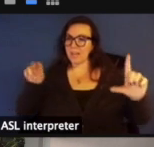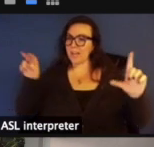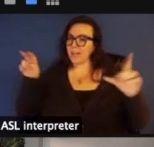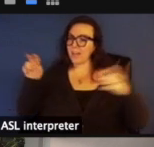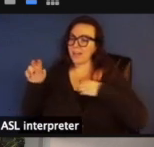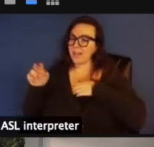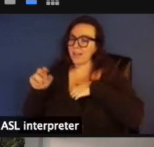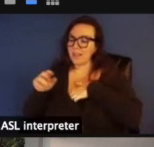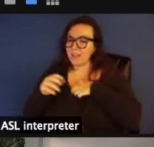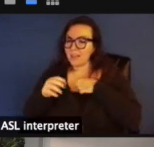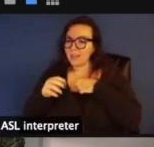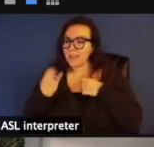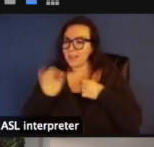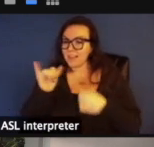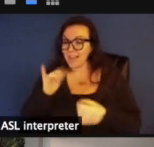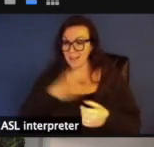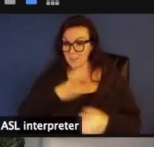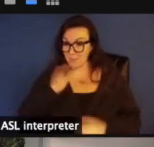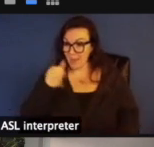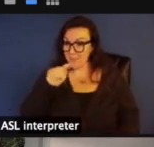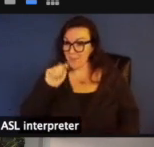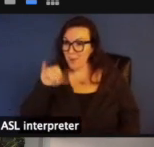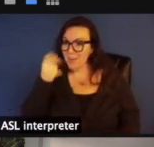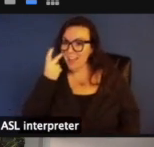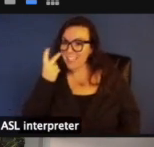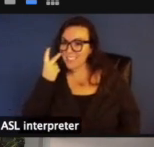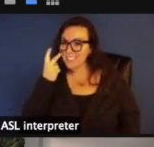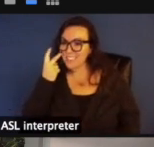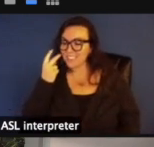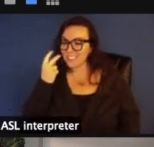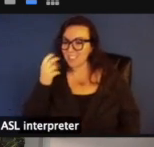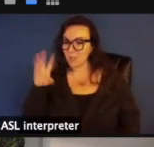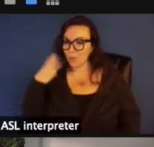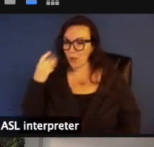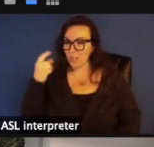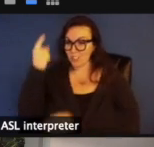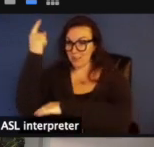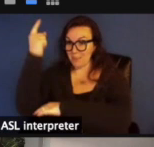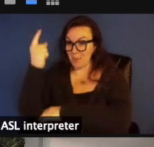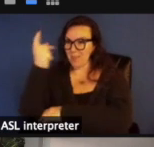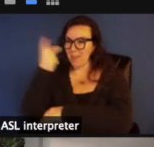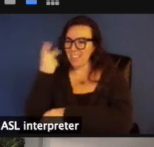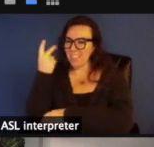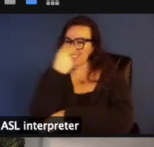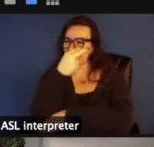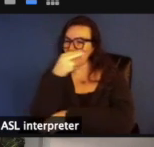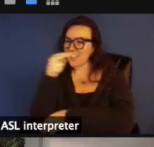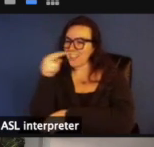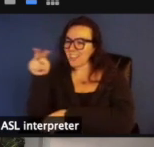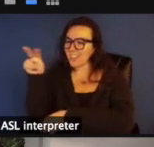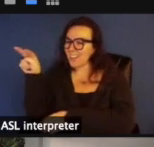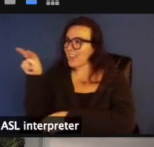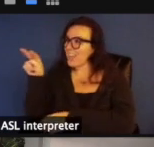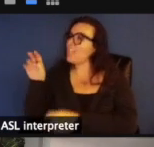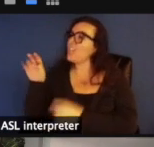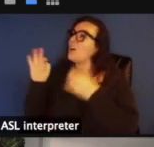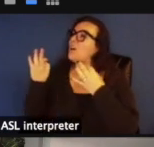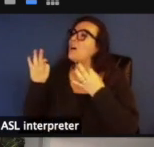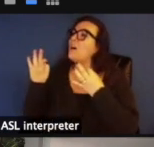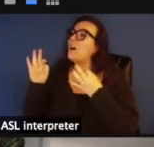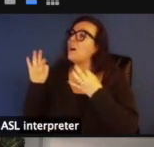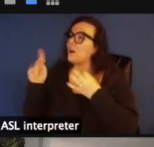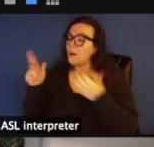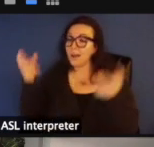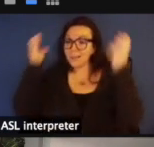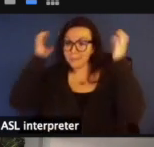in my apartment, I can see the Washington Monument from here, right? I can see the whole cityscape. He could look at that very quickly. He puts on his